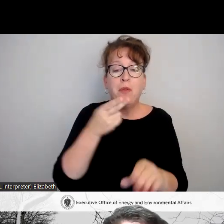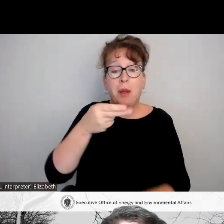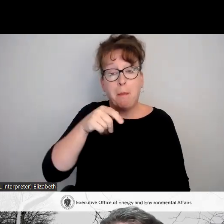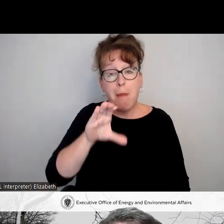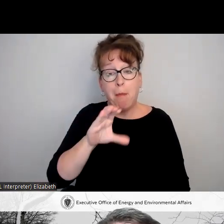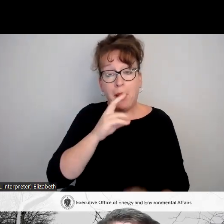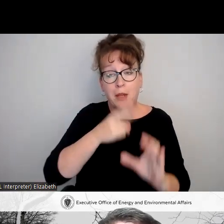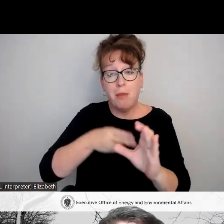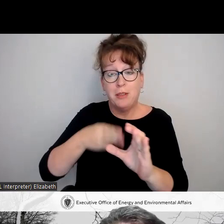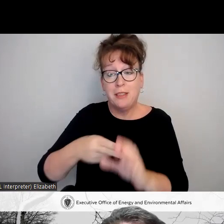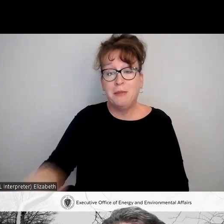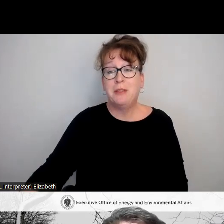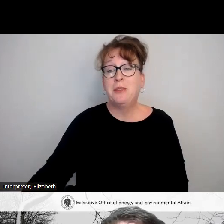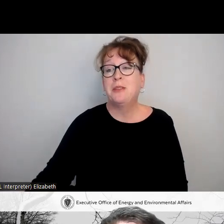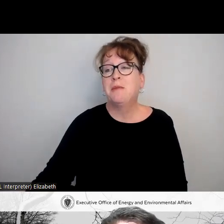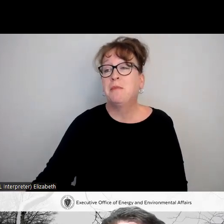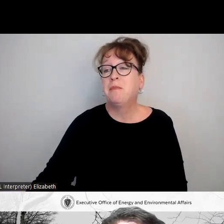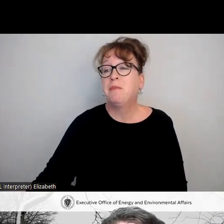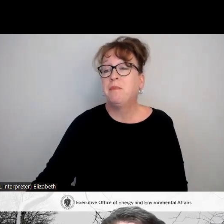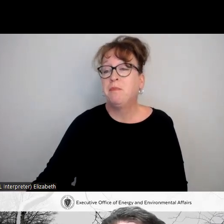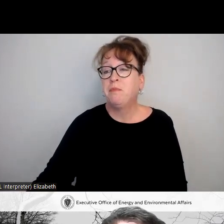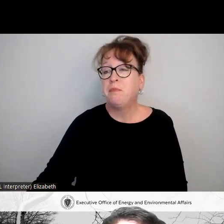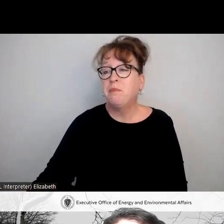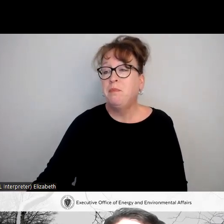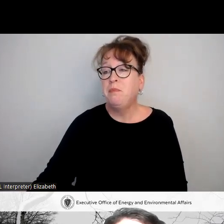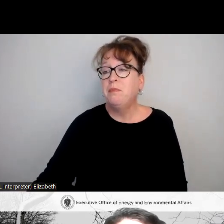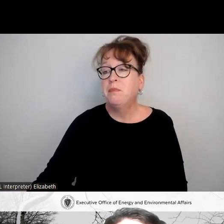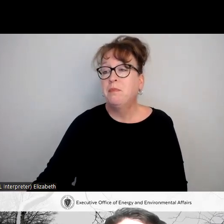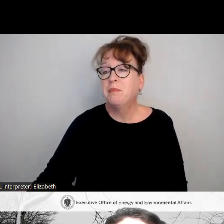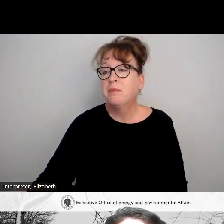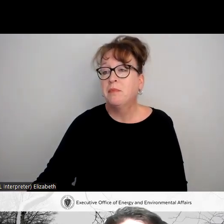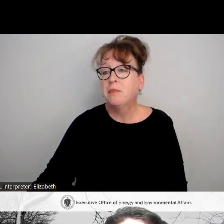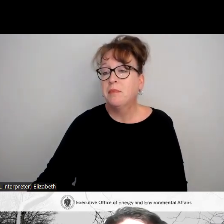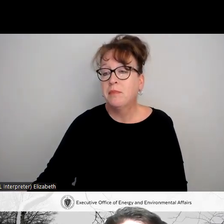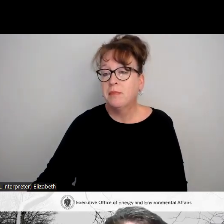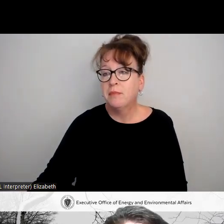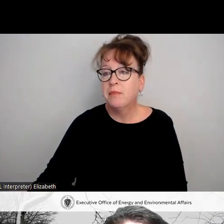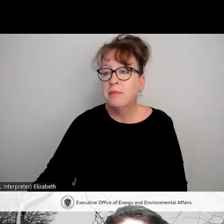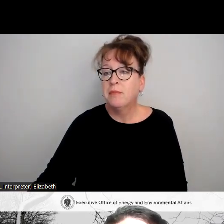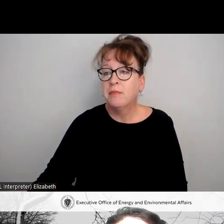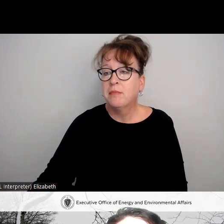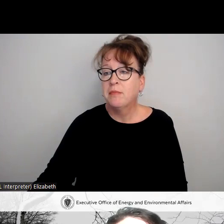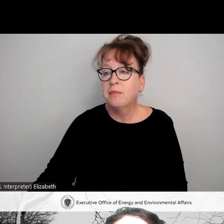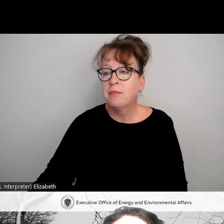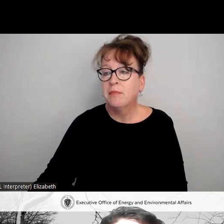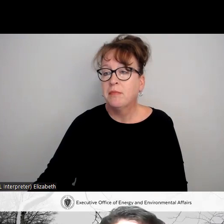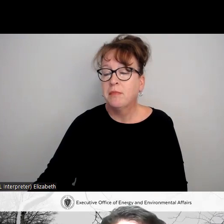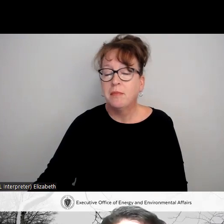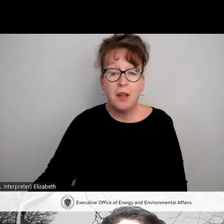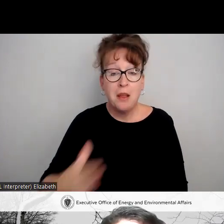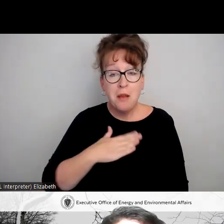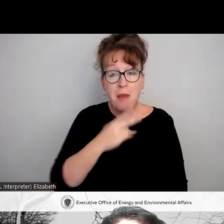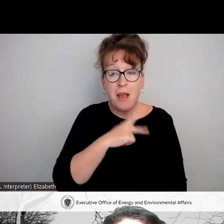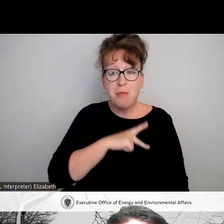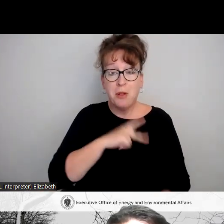when I accepted this position about 8 months ago was to hire a staff person whose entire job